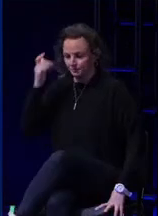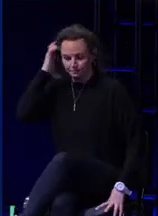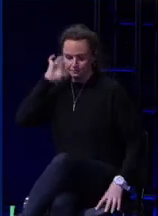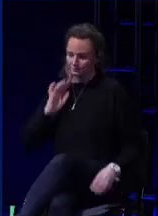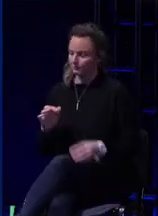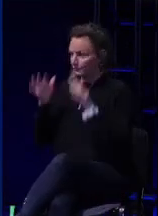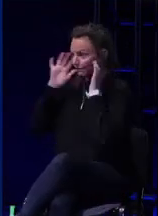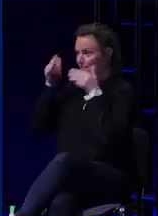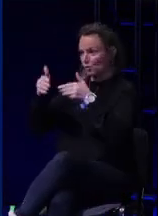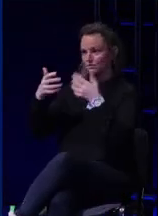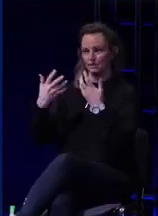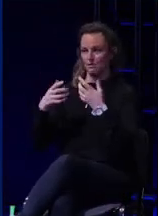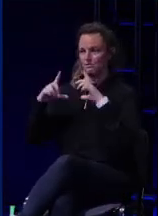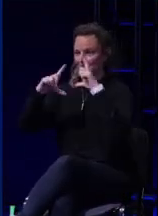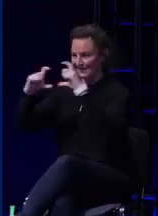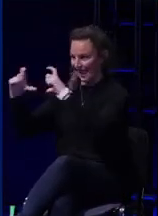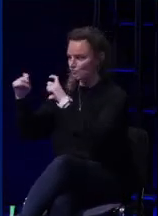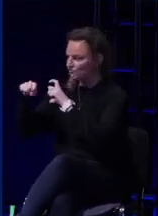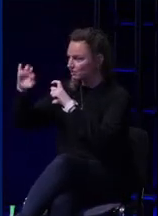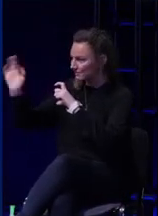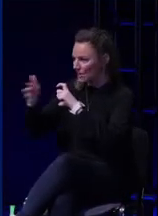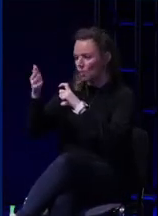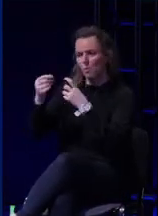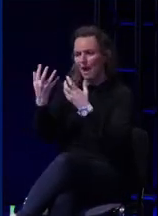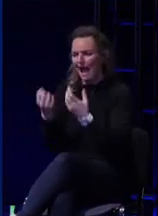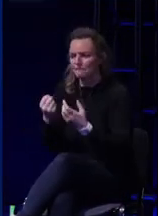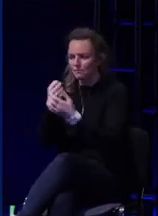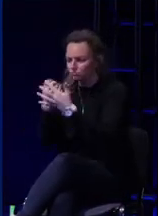the high-end cameras, they're loaded with features.